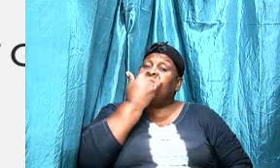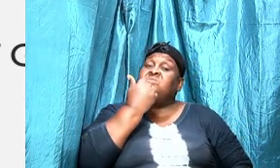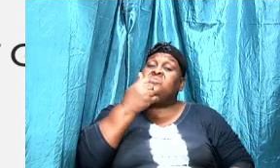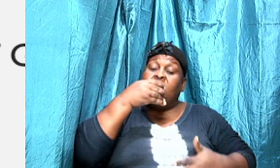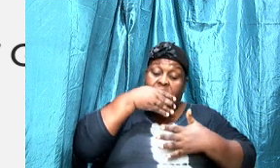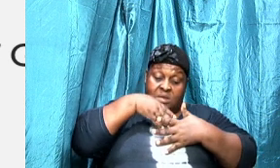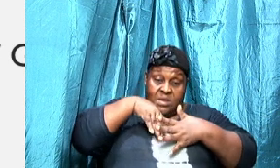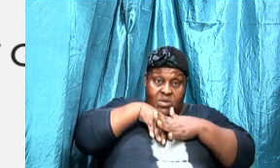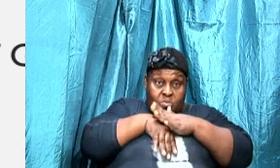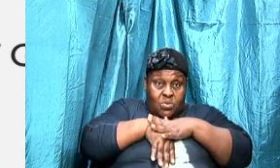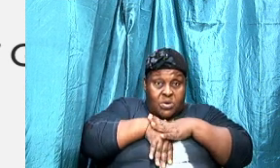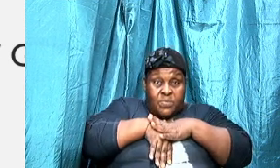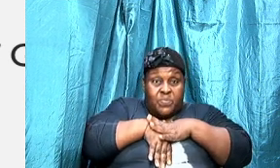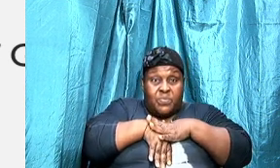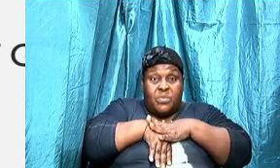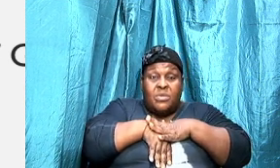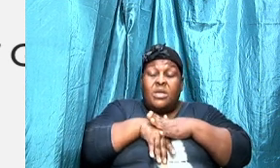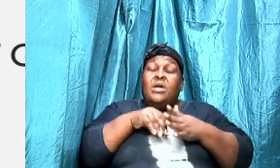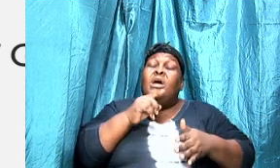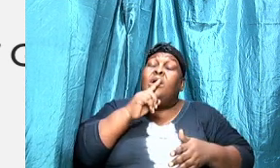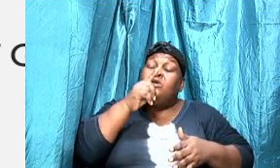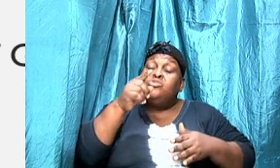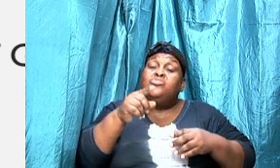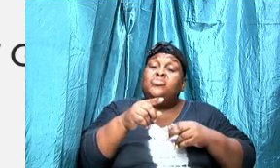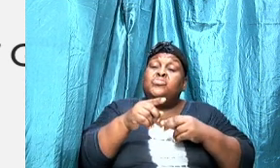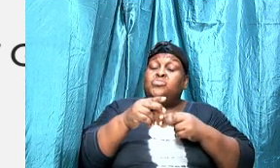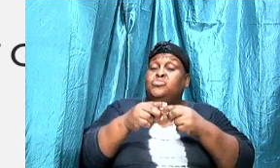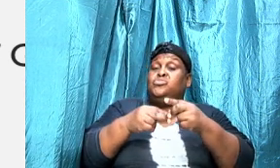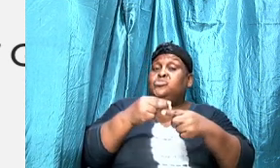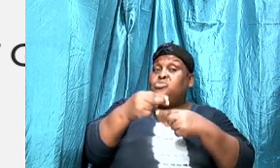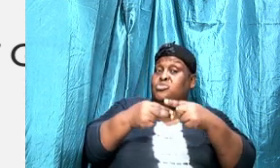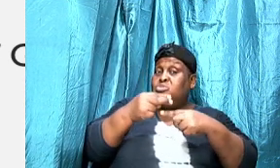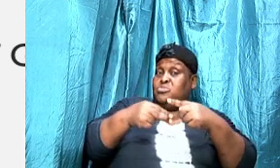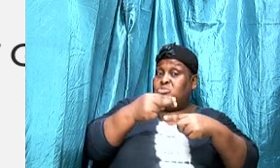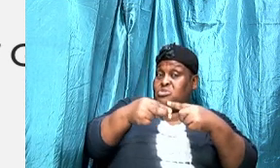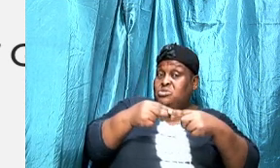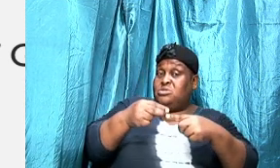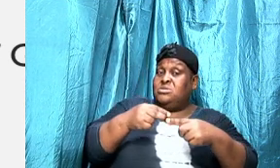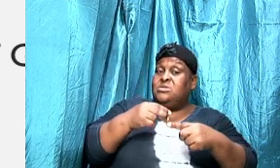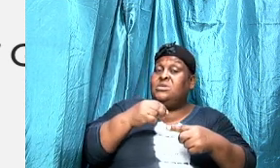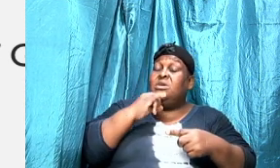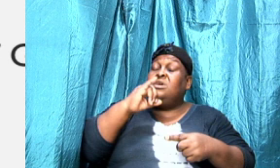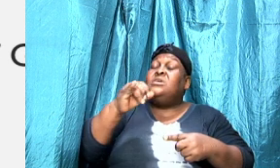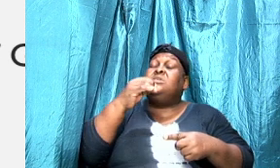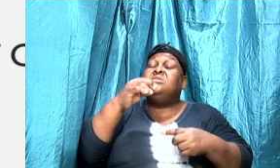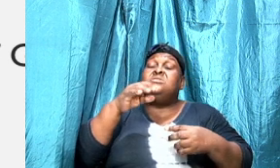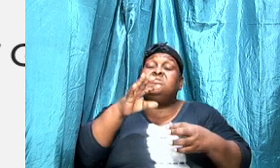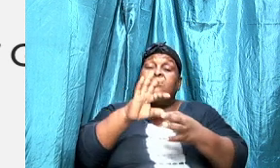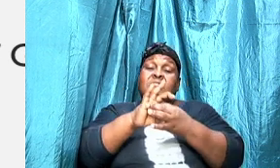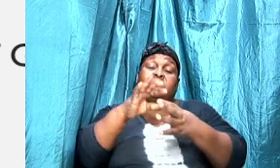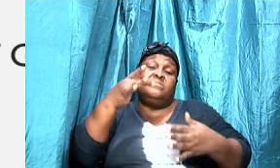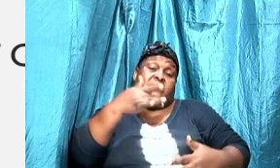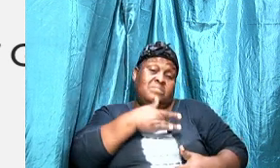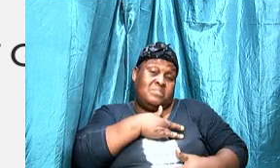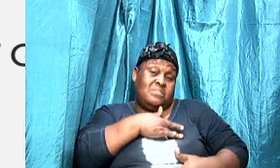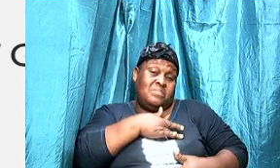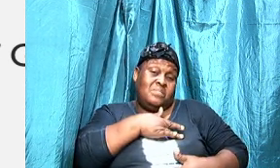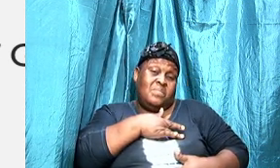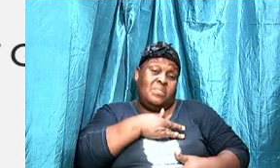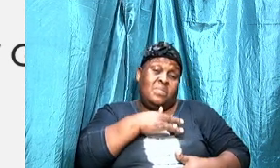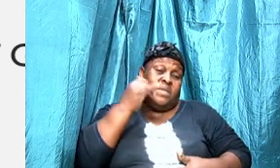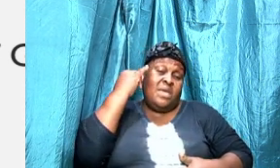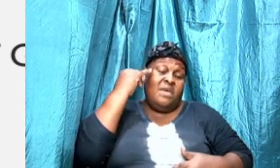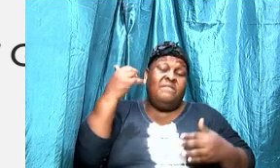And that the true circumcision is of the heart. And if we have this true circumcision of the